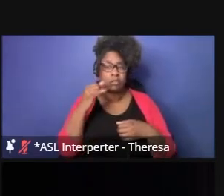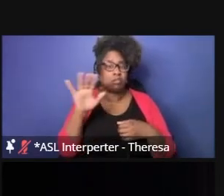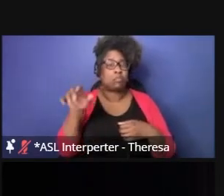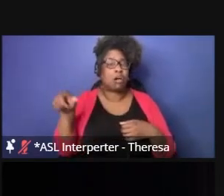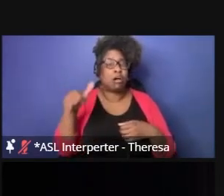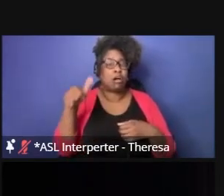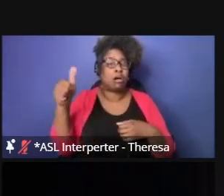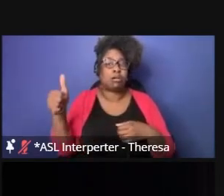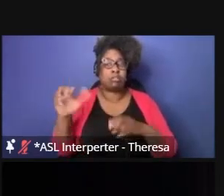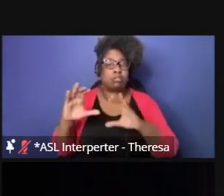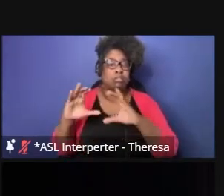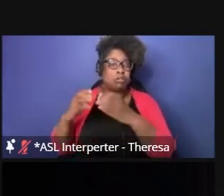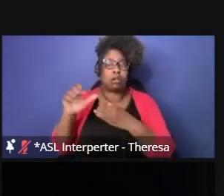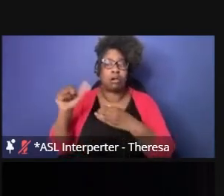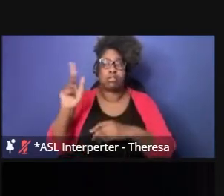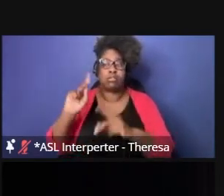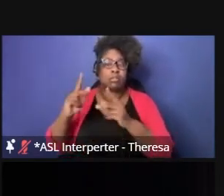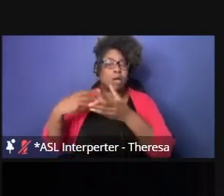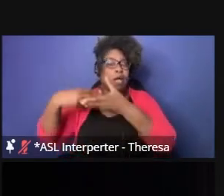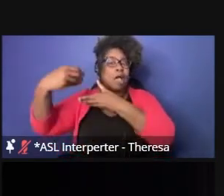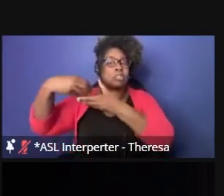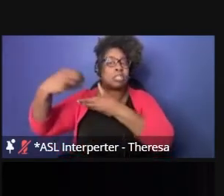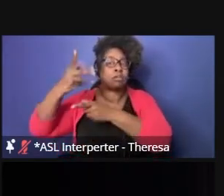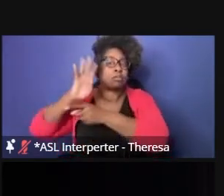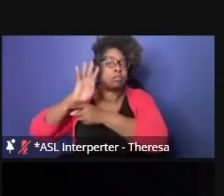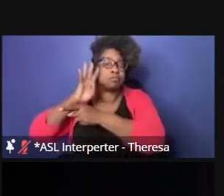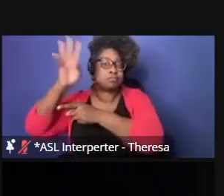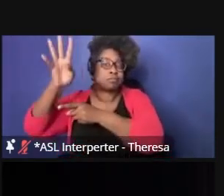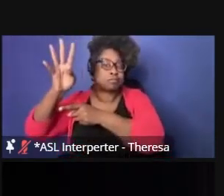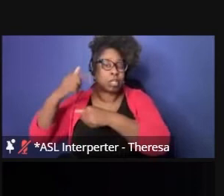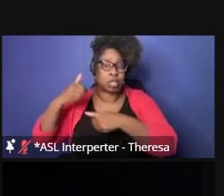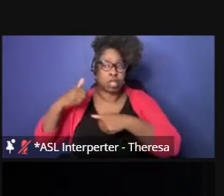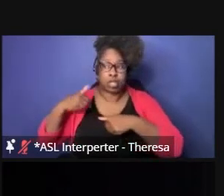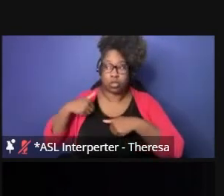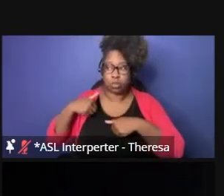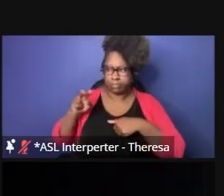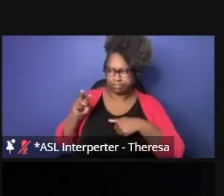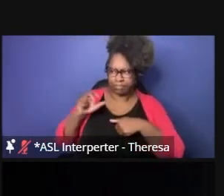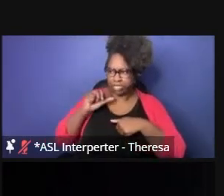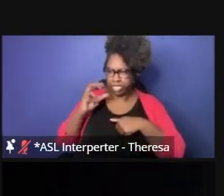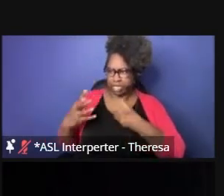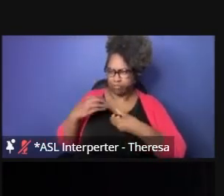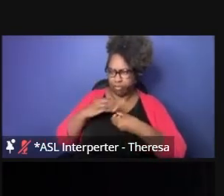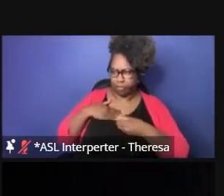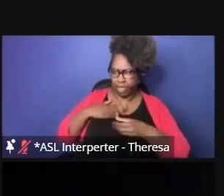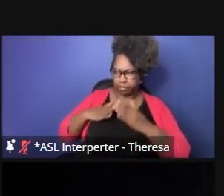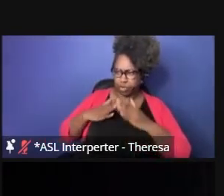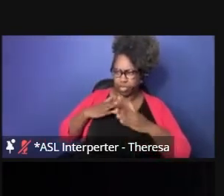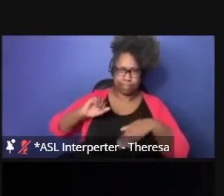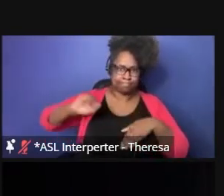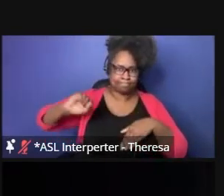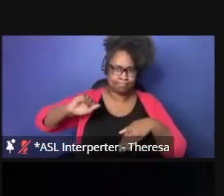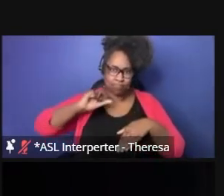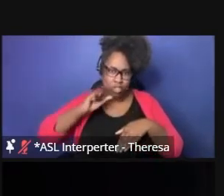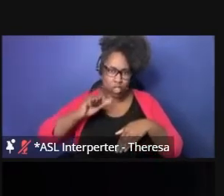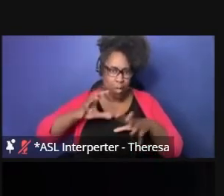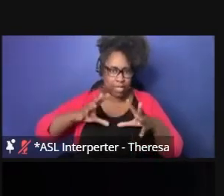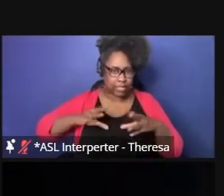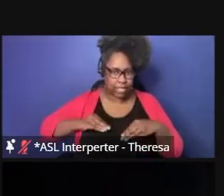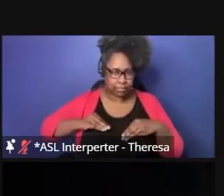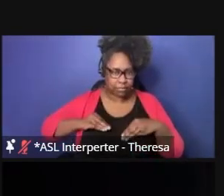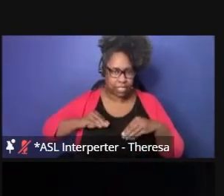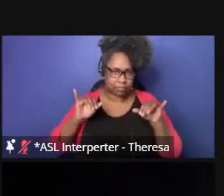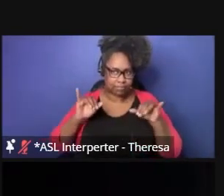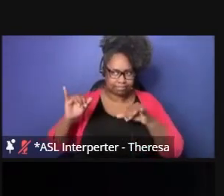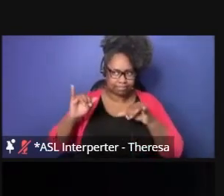in our community, then we tend not to accept it in quite the same way. And so we want to build these things with